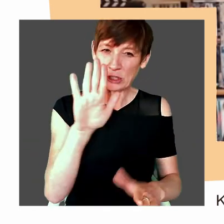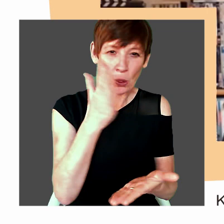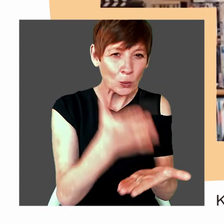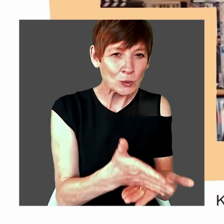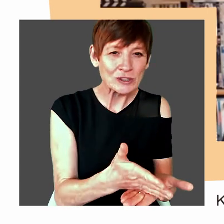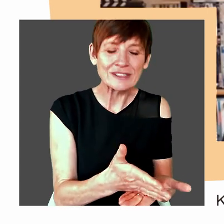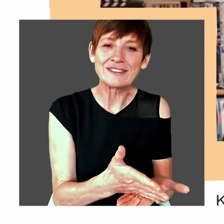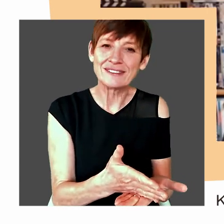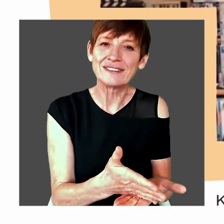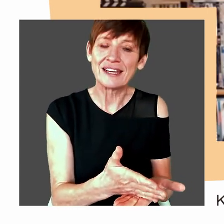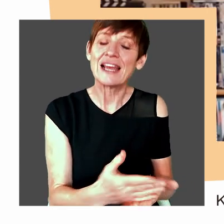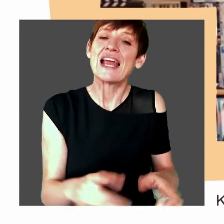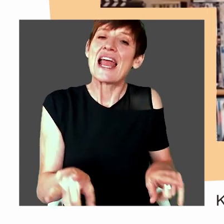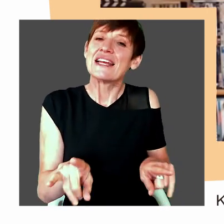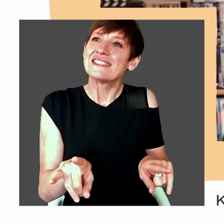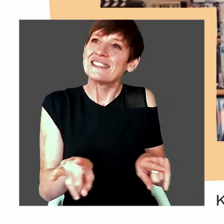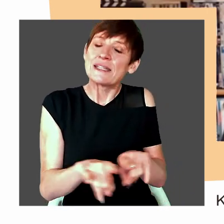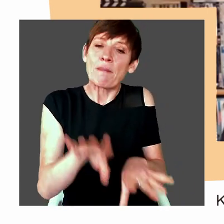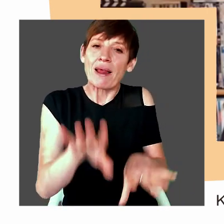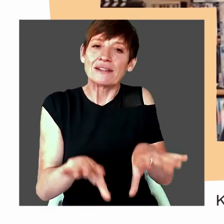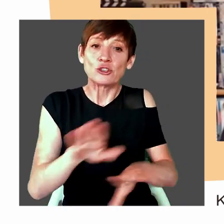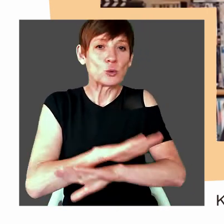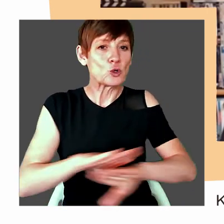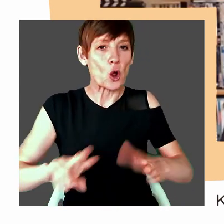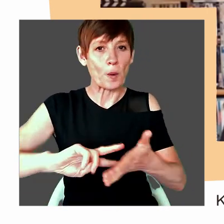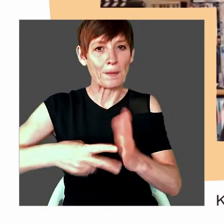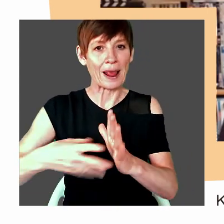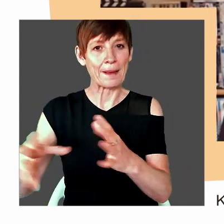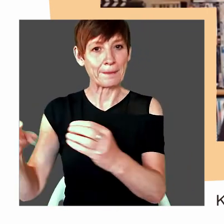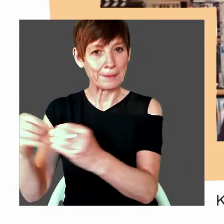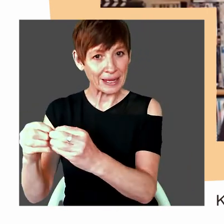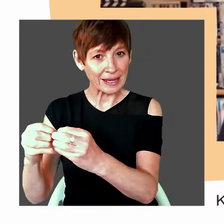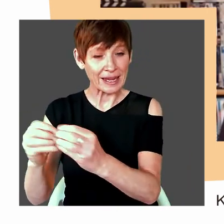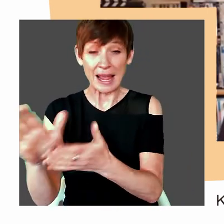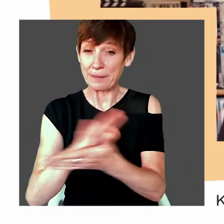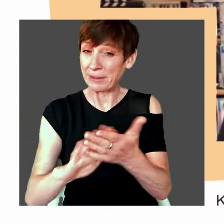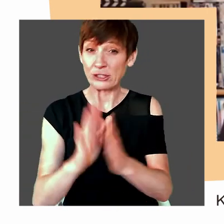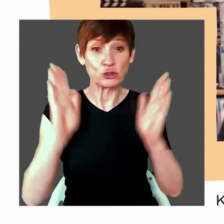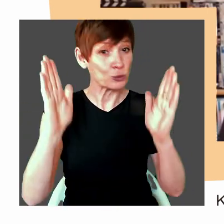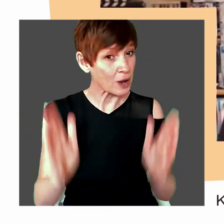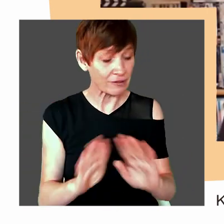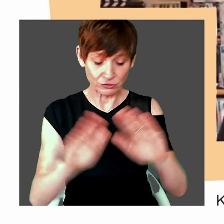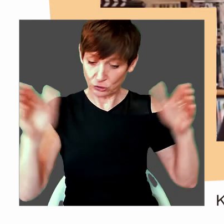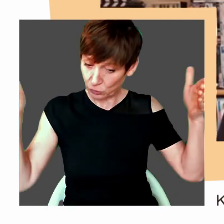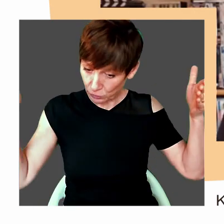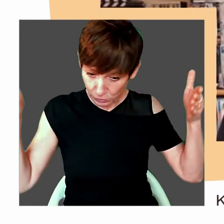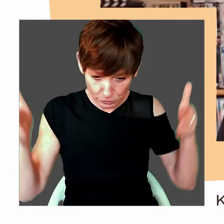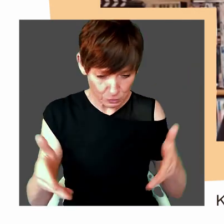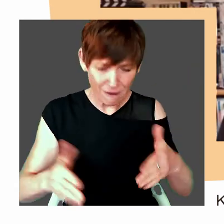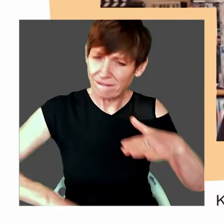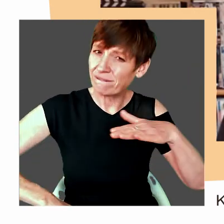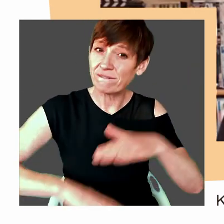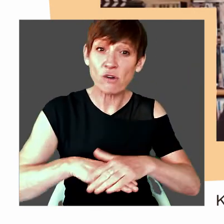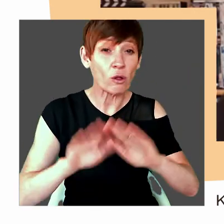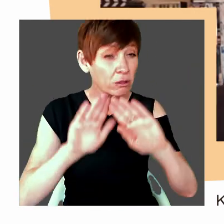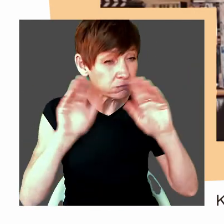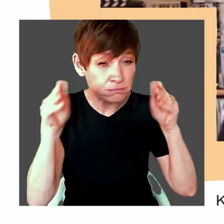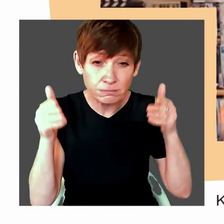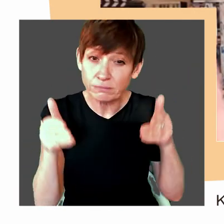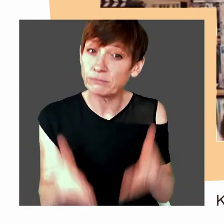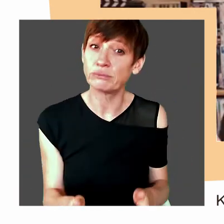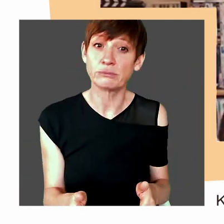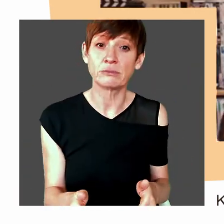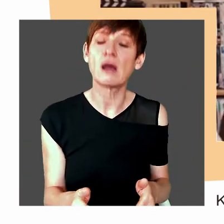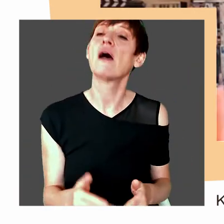way of saying that you have to believe in yourself, don't you? You have to put everything on the line. And I think giving myself